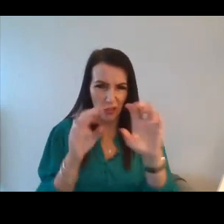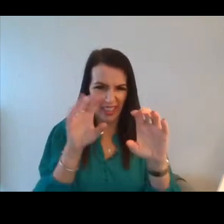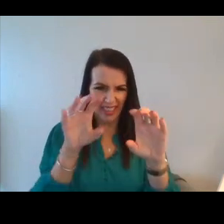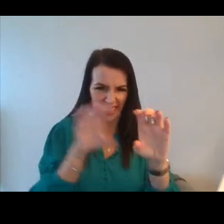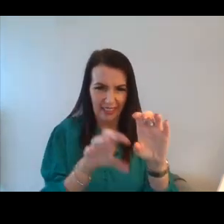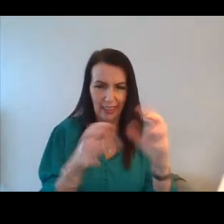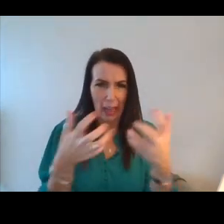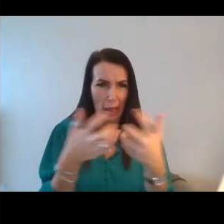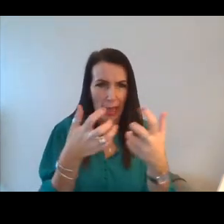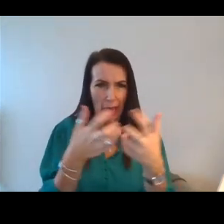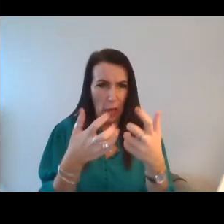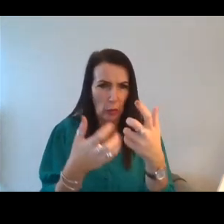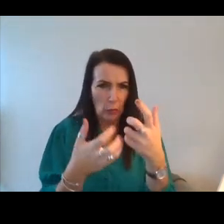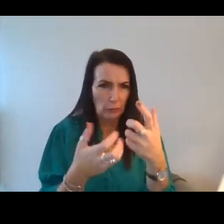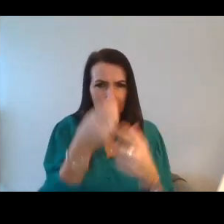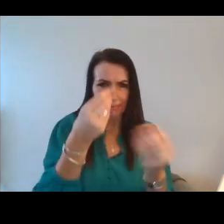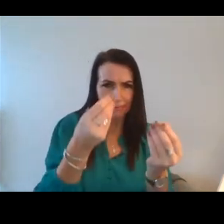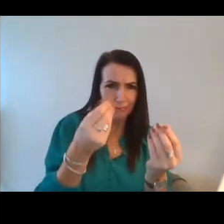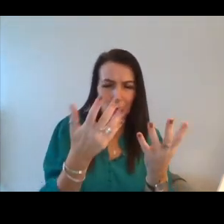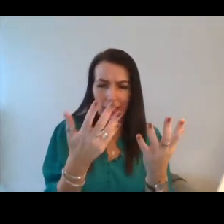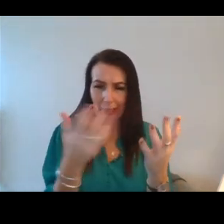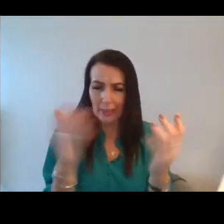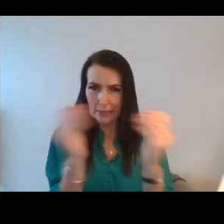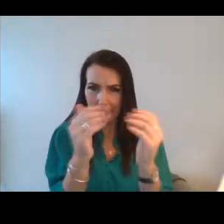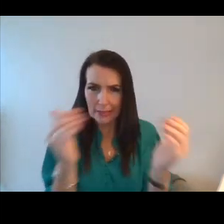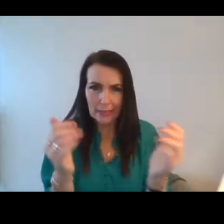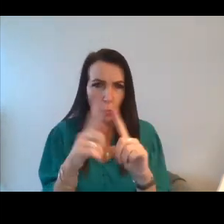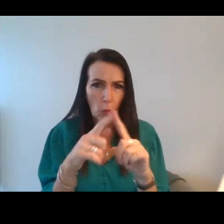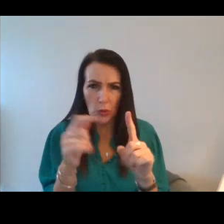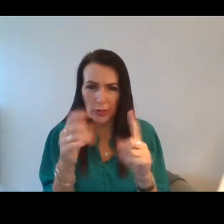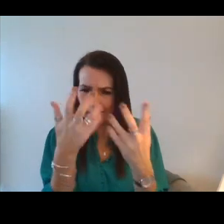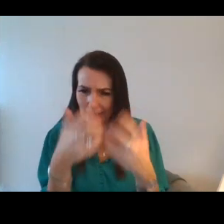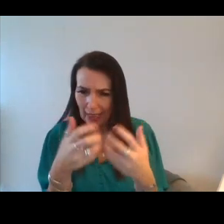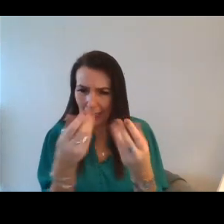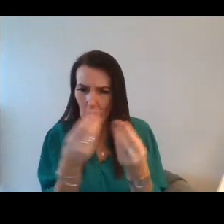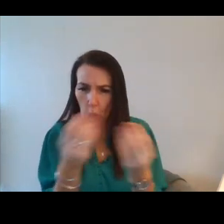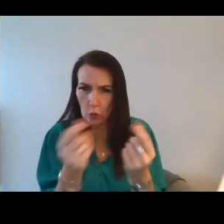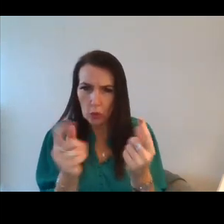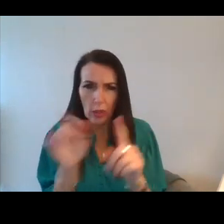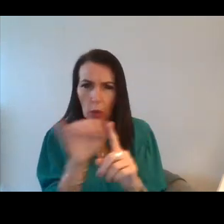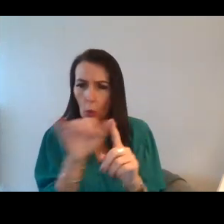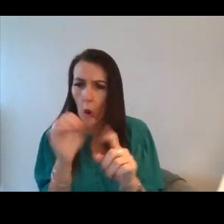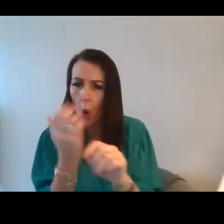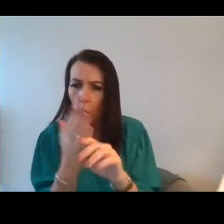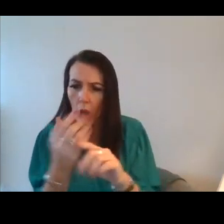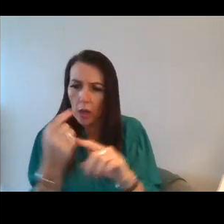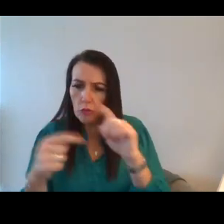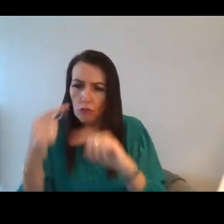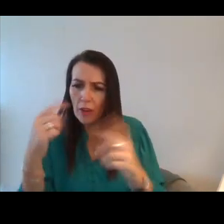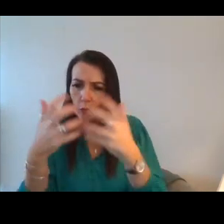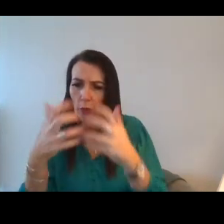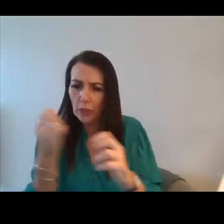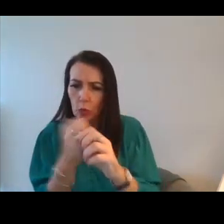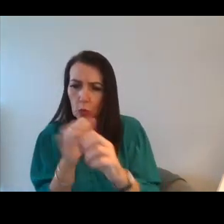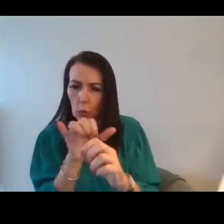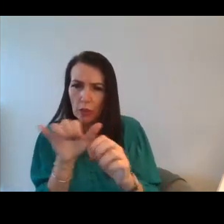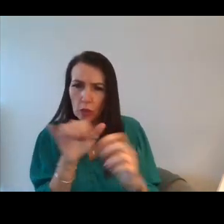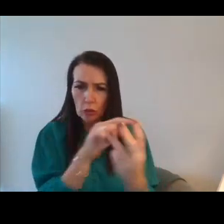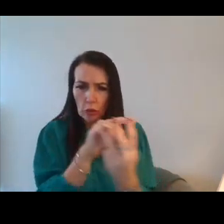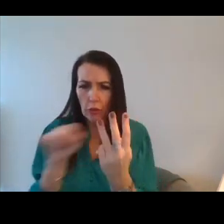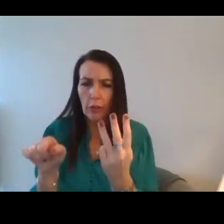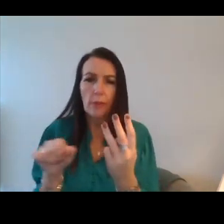get the biggest bang for our buck, what technical solution do we back, and what retrofit do we need to do. Starting with